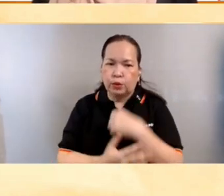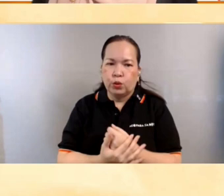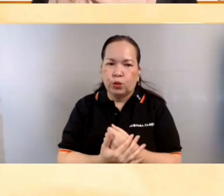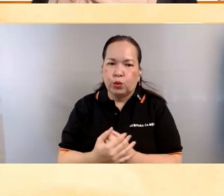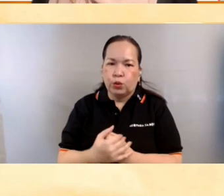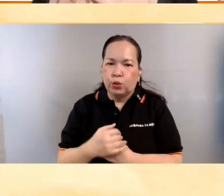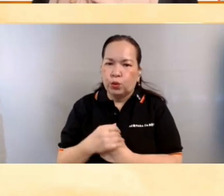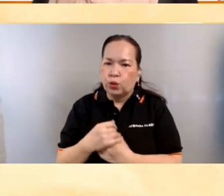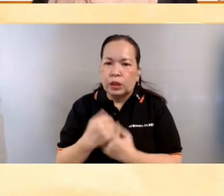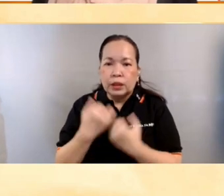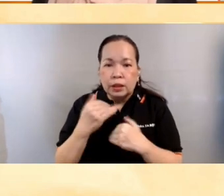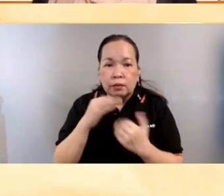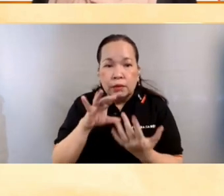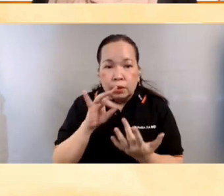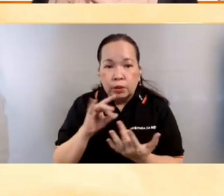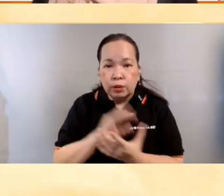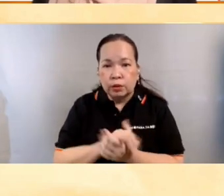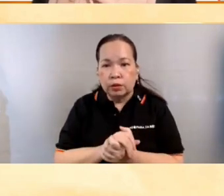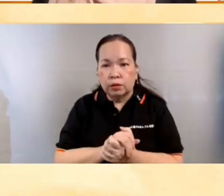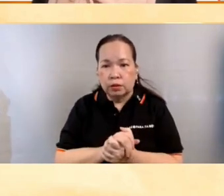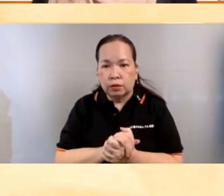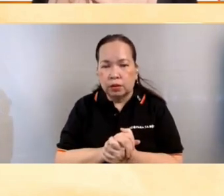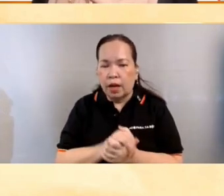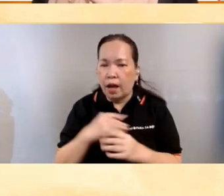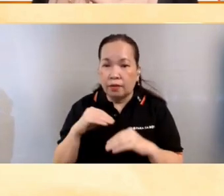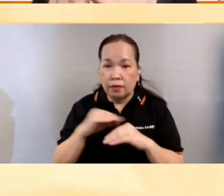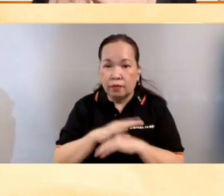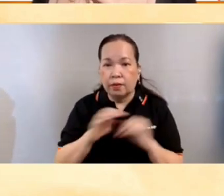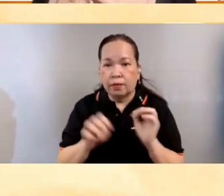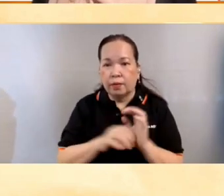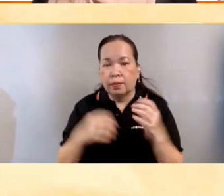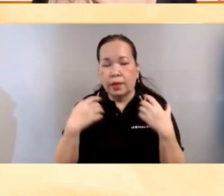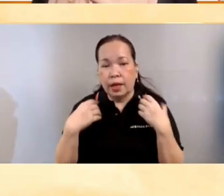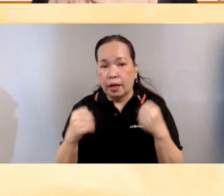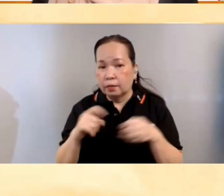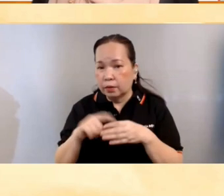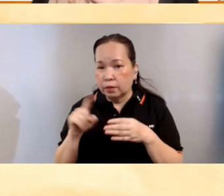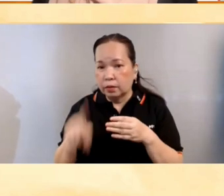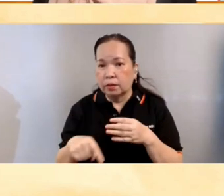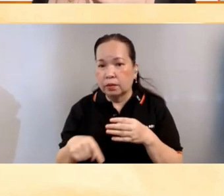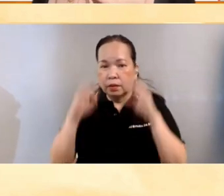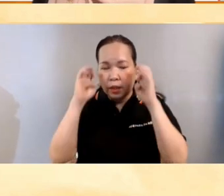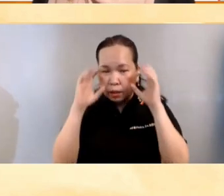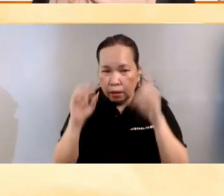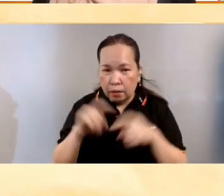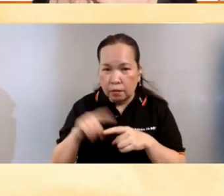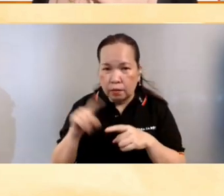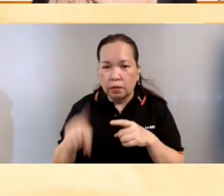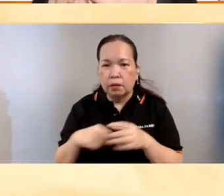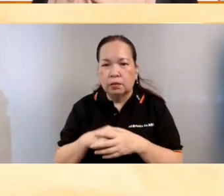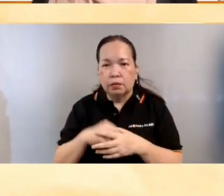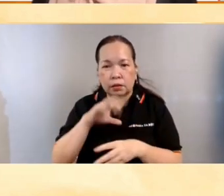opportunities, and the effects can be seen in many ways. The health outcomes, education outcomes,